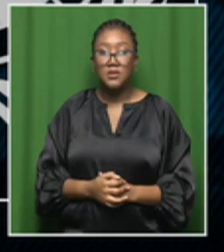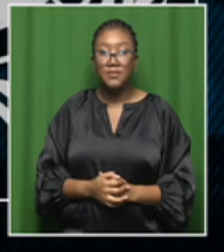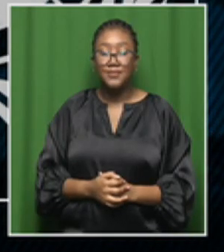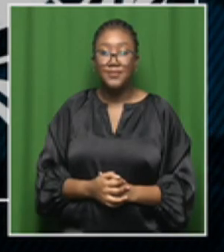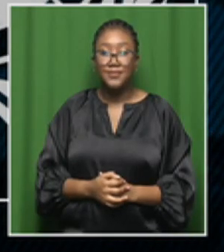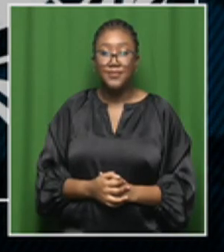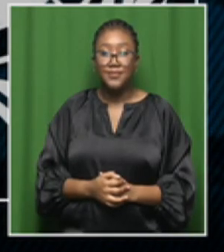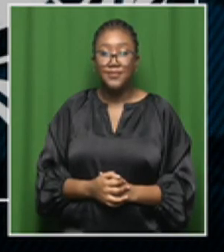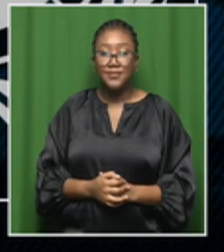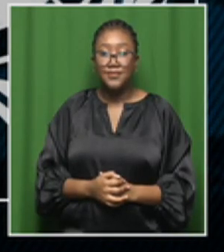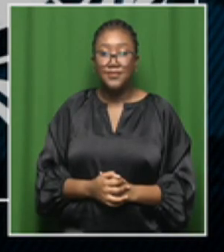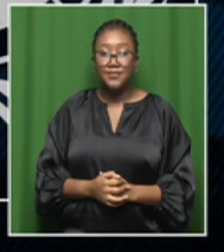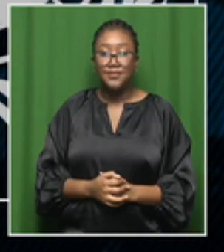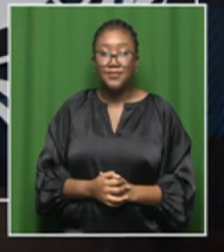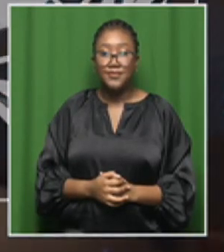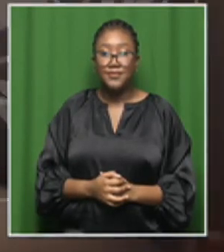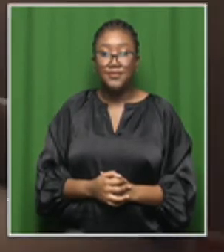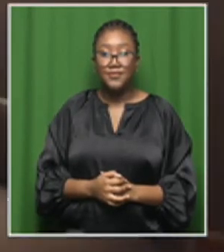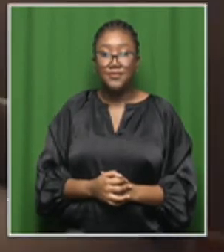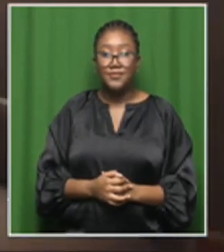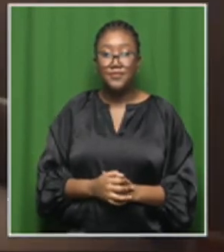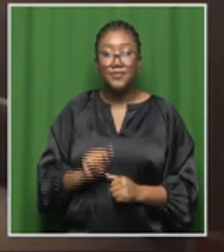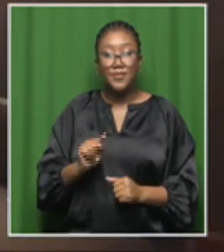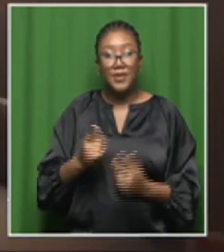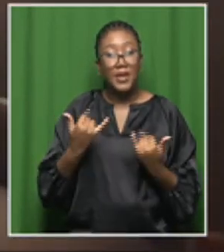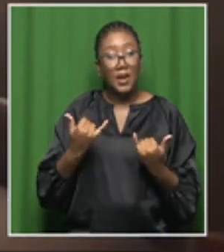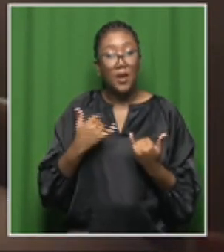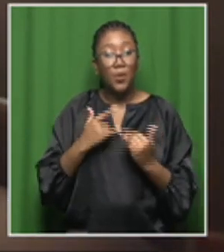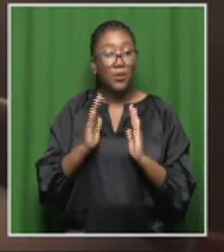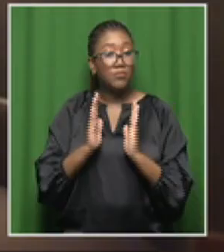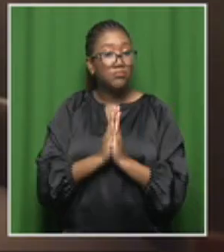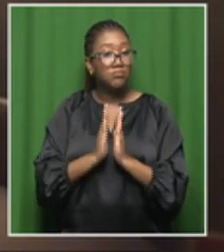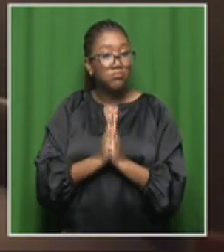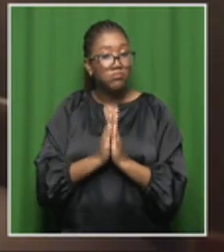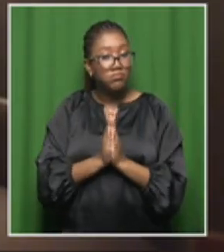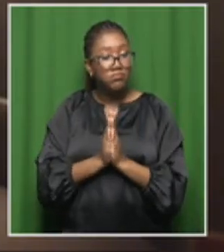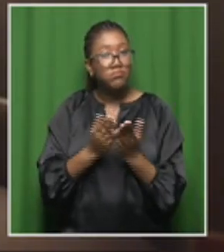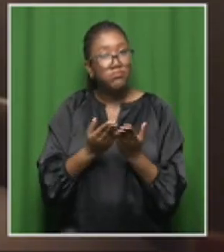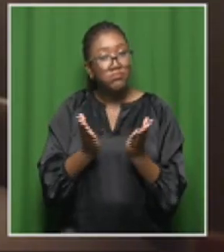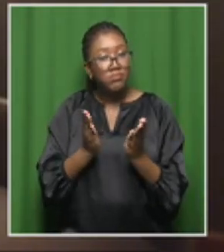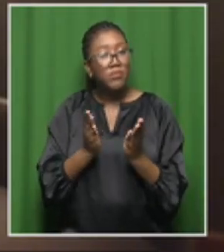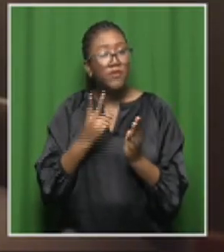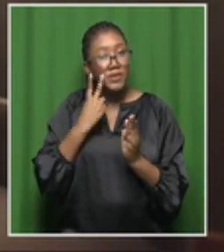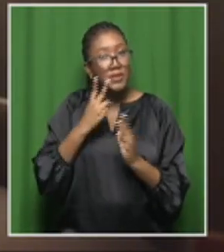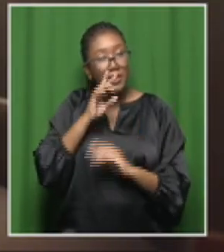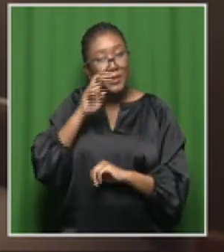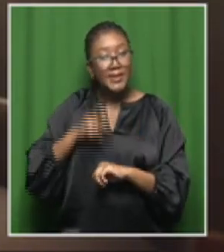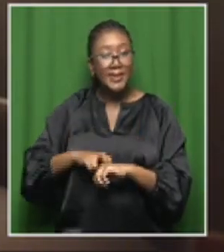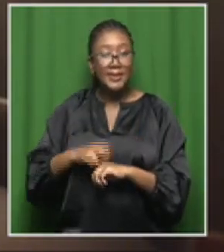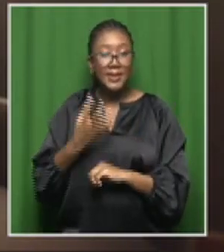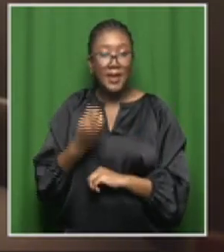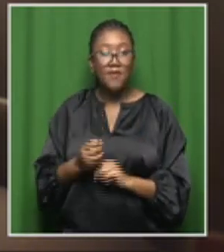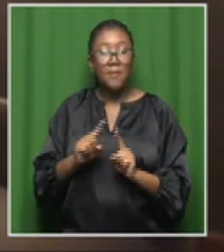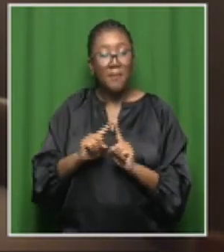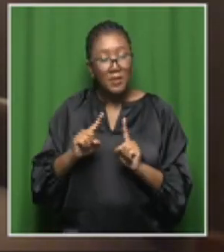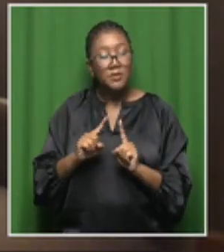2025. Funding this appeal is essential to meet massive needs and to sustain the ceasefire.